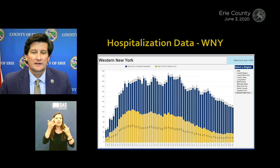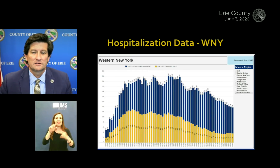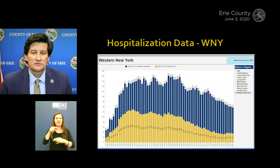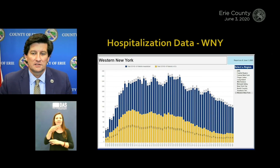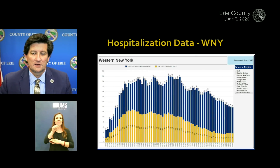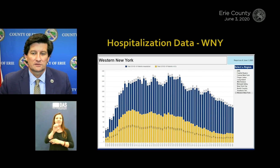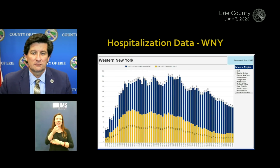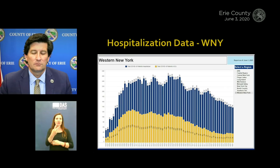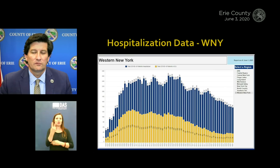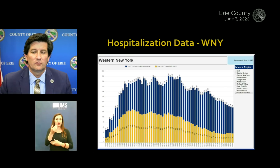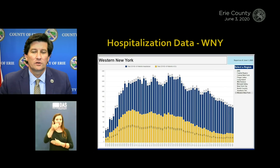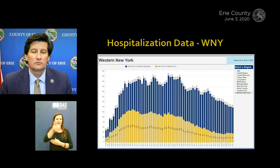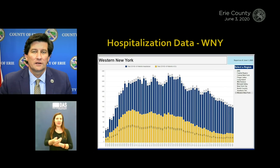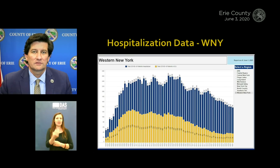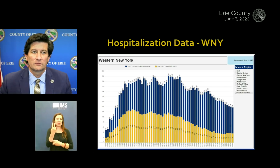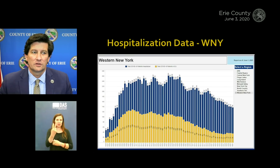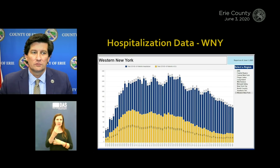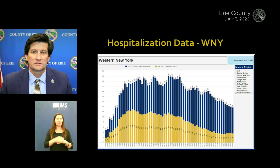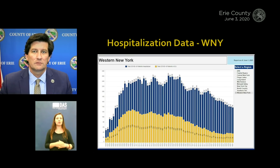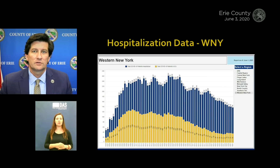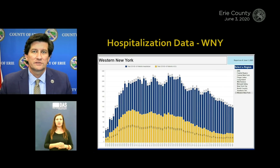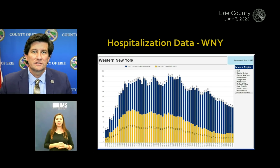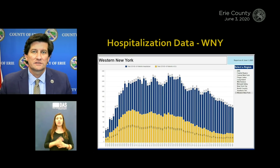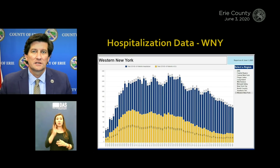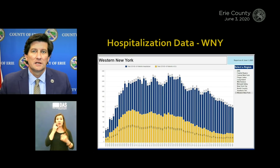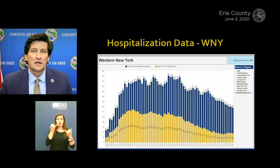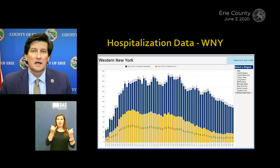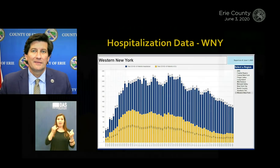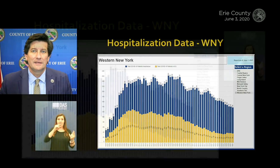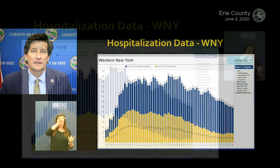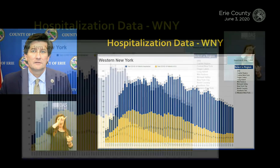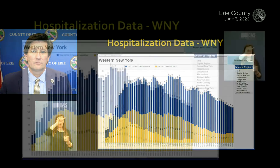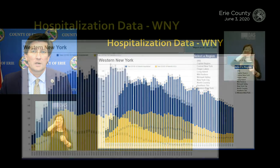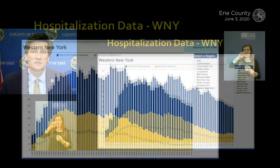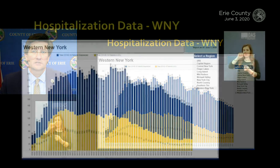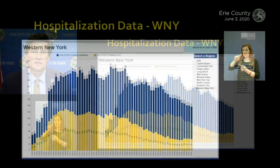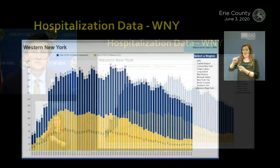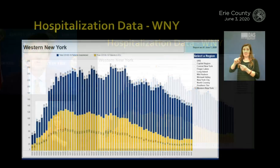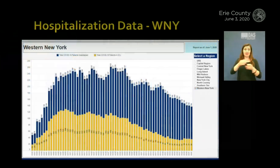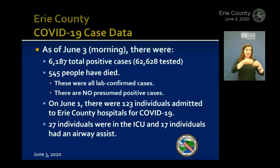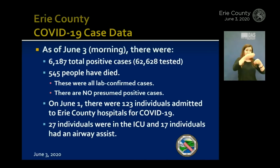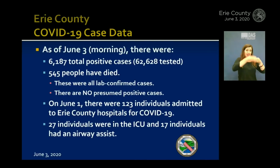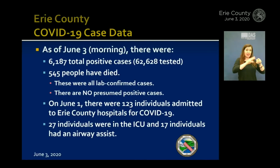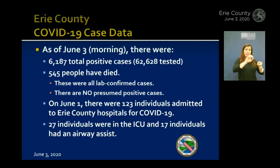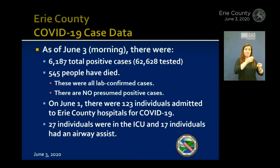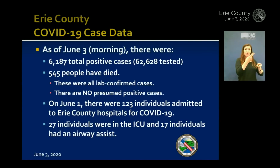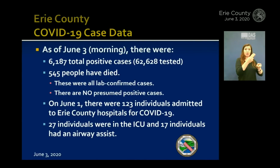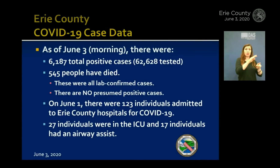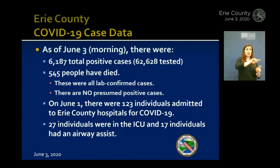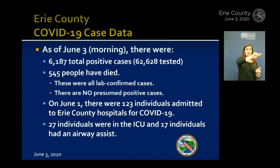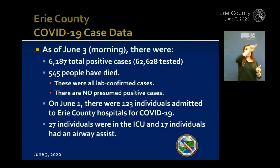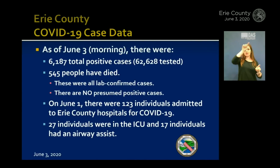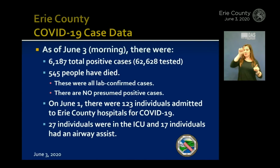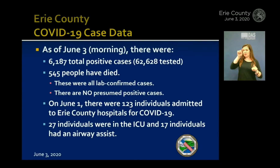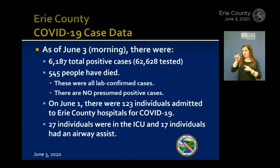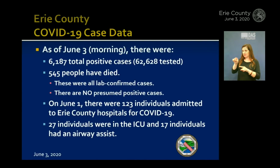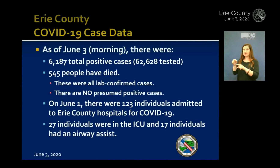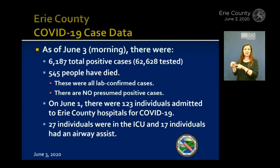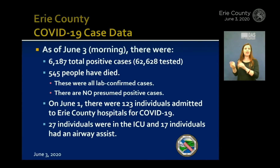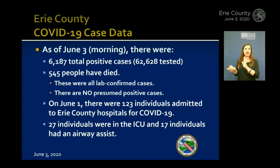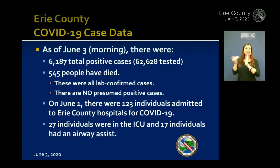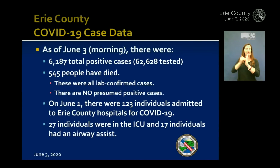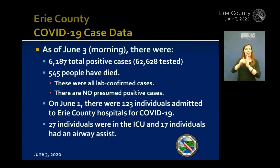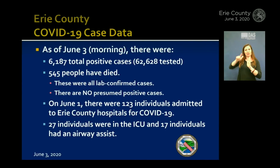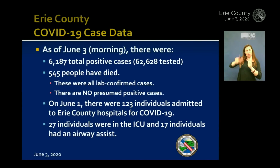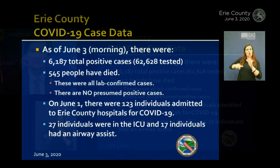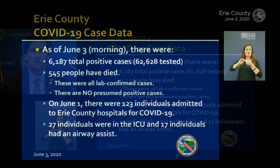In fact, as you see on the screen before you, we have some of the lowest numbers since the end of March, and that's a good thing. And we see the same thing with regards to Erie